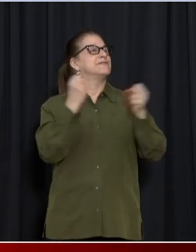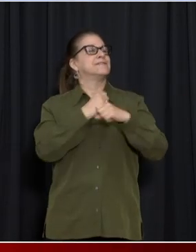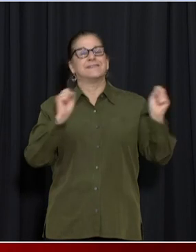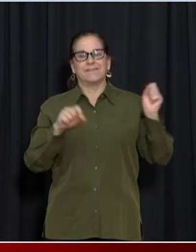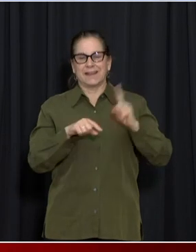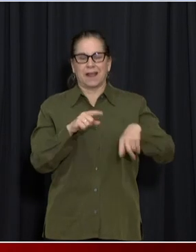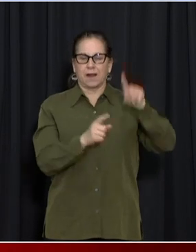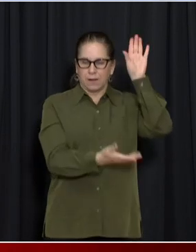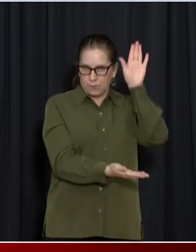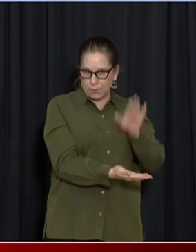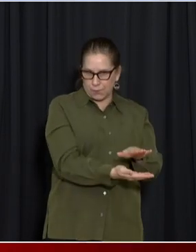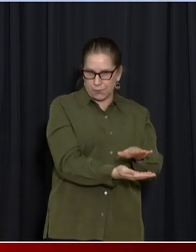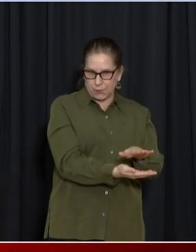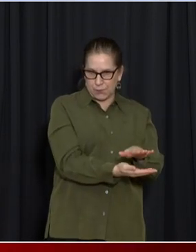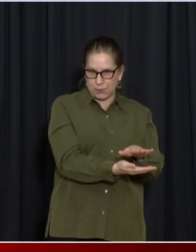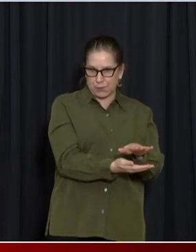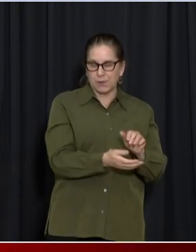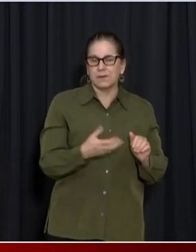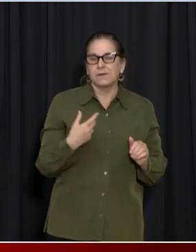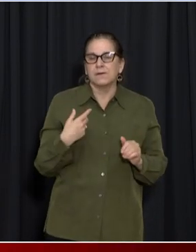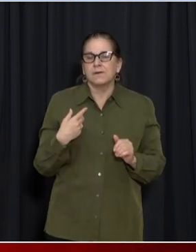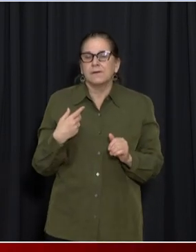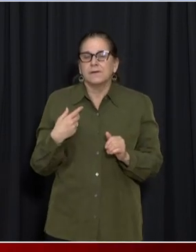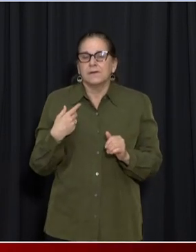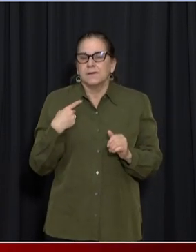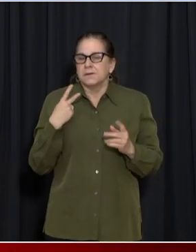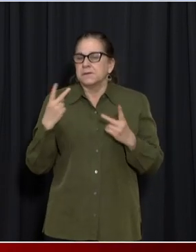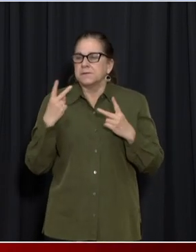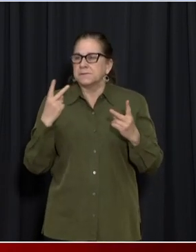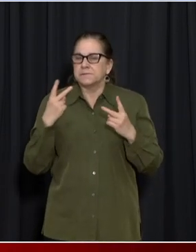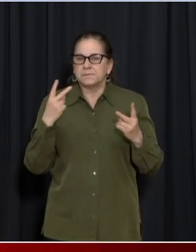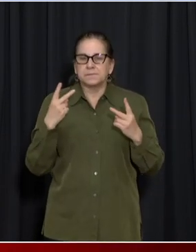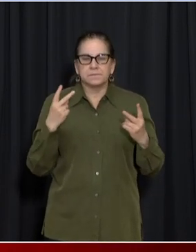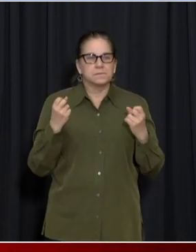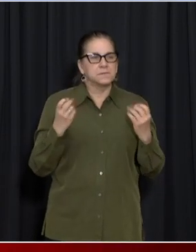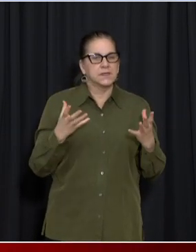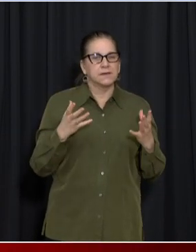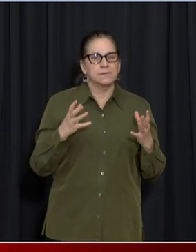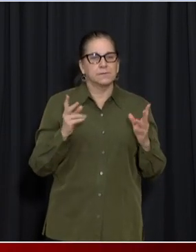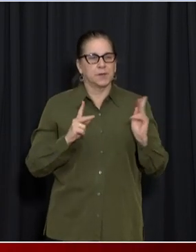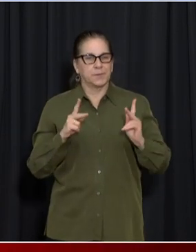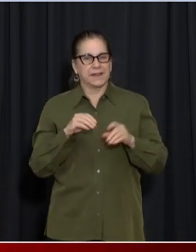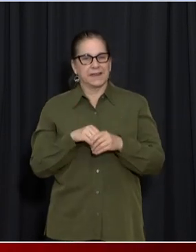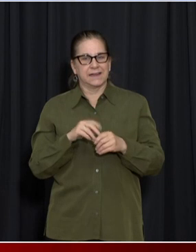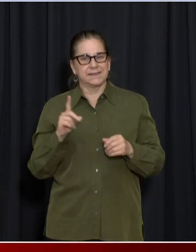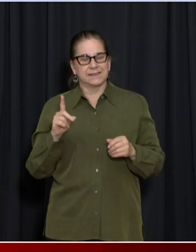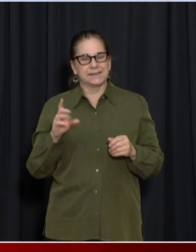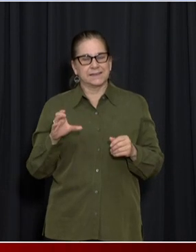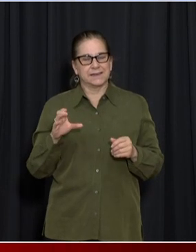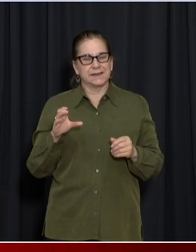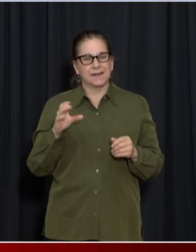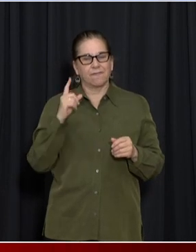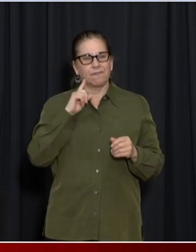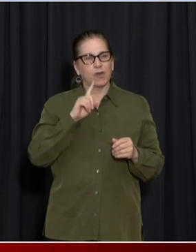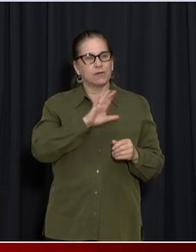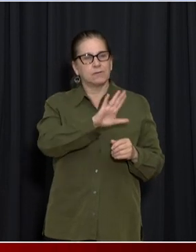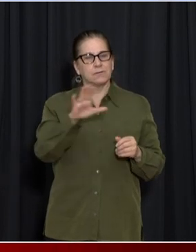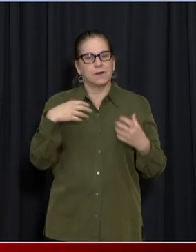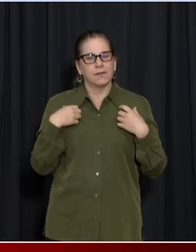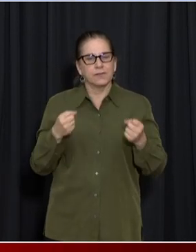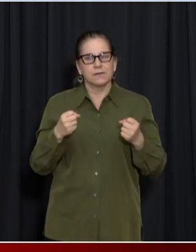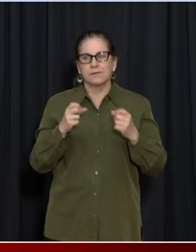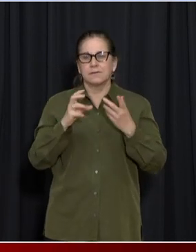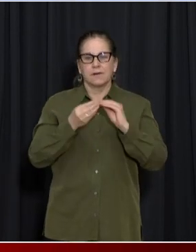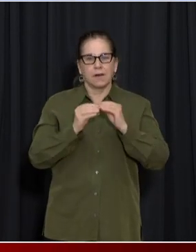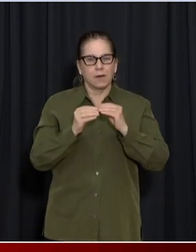jurisdictions, DC Health has laid out metrics that will help shape the gating criteria to move between